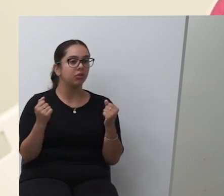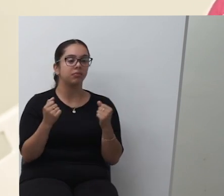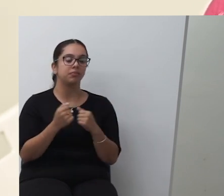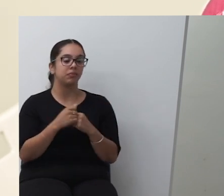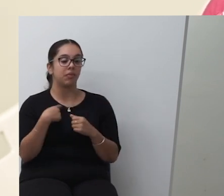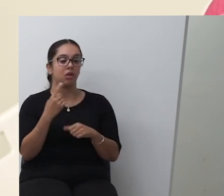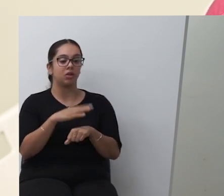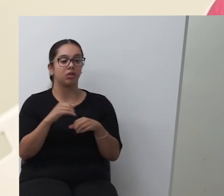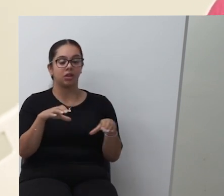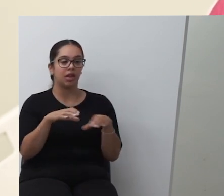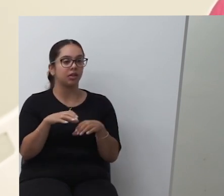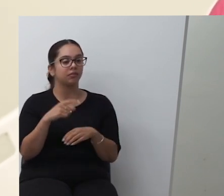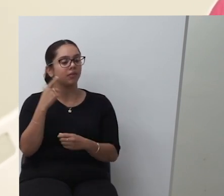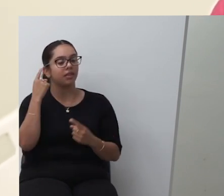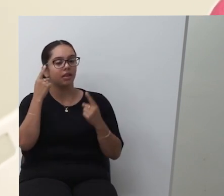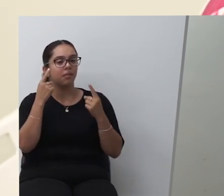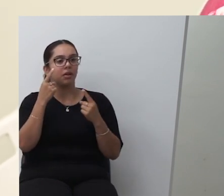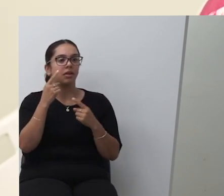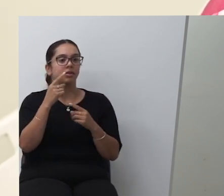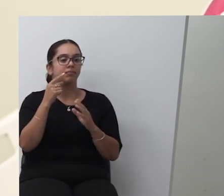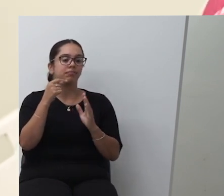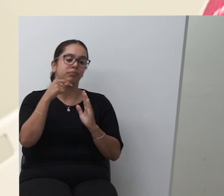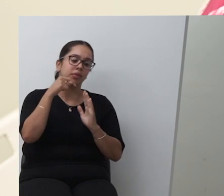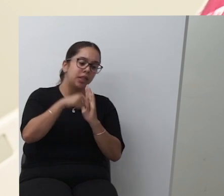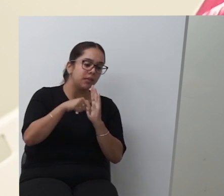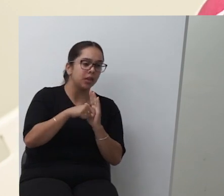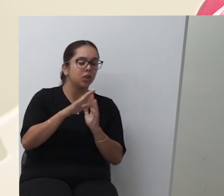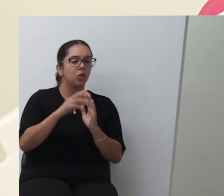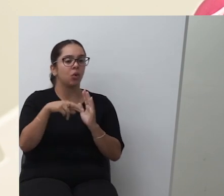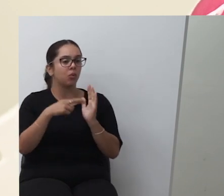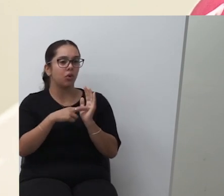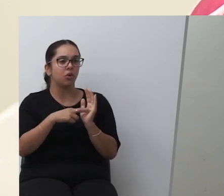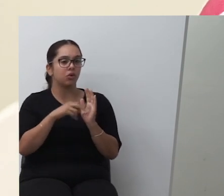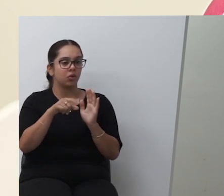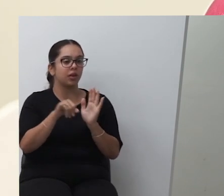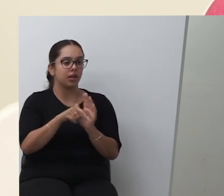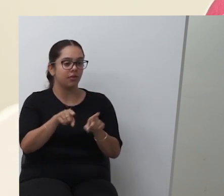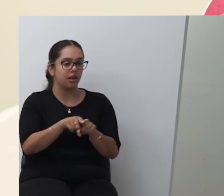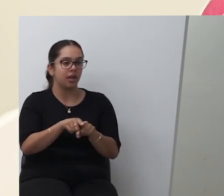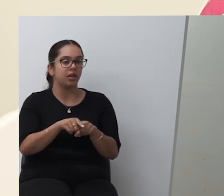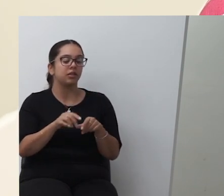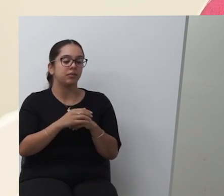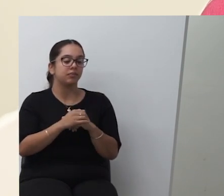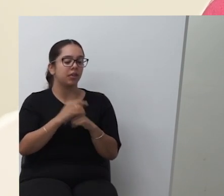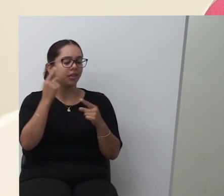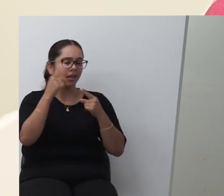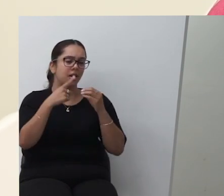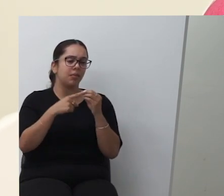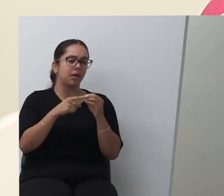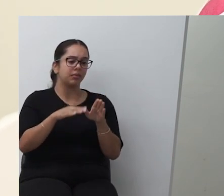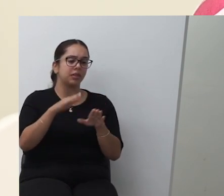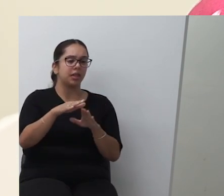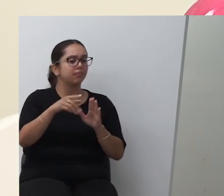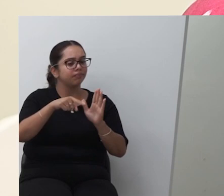only call to action is just to think about deepening, you know, whatever role you identified yourself as, to think about a step